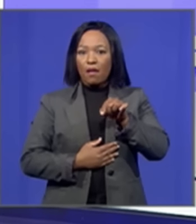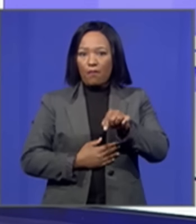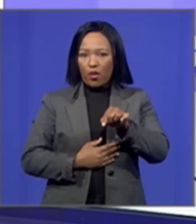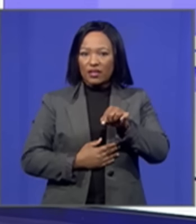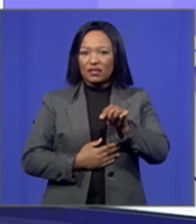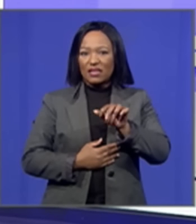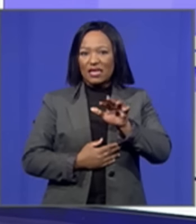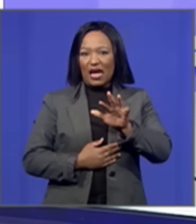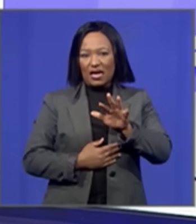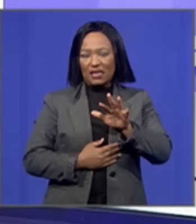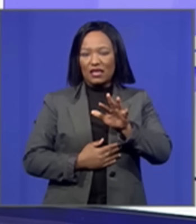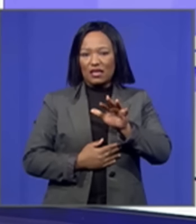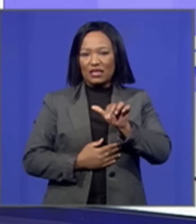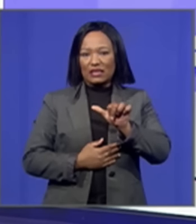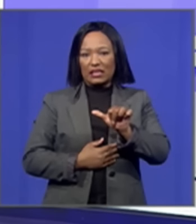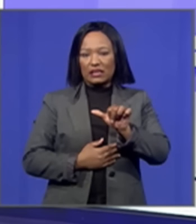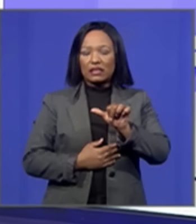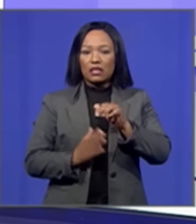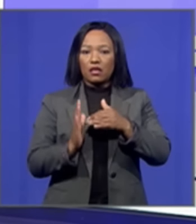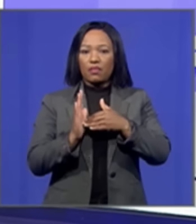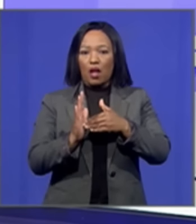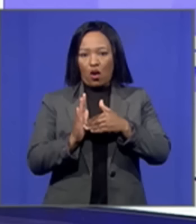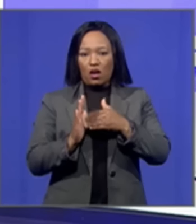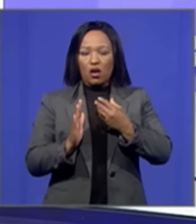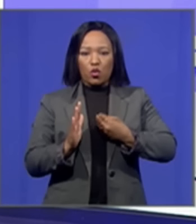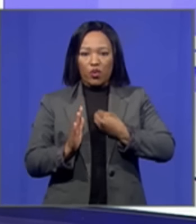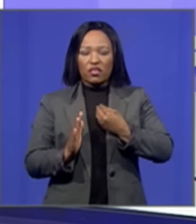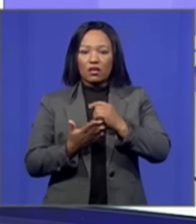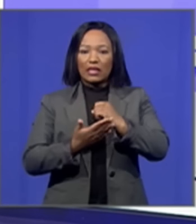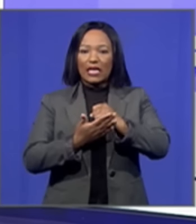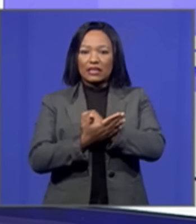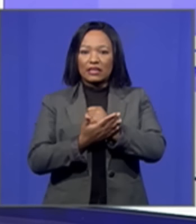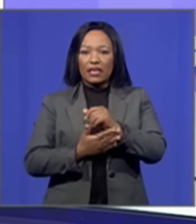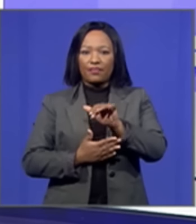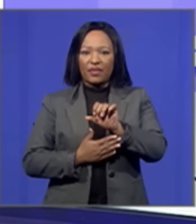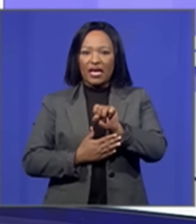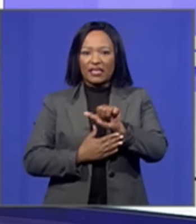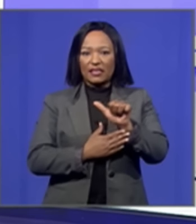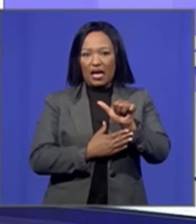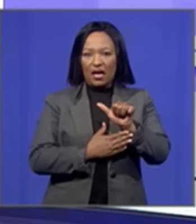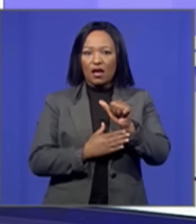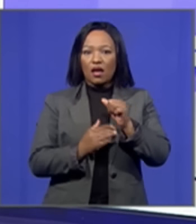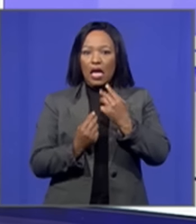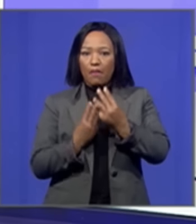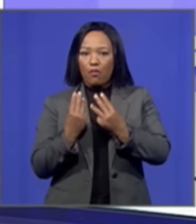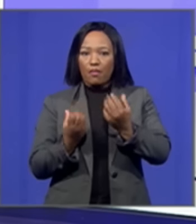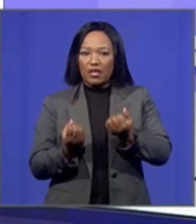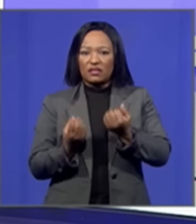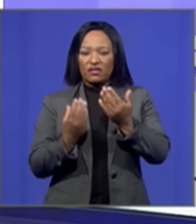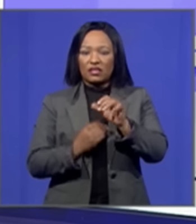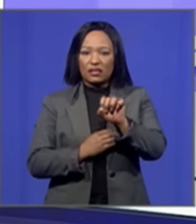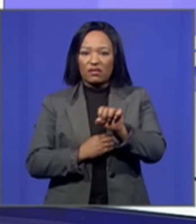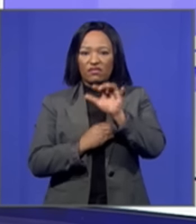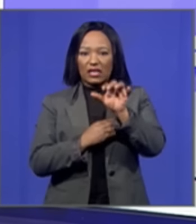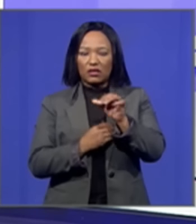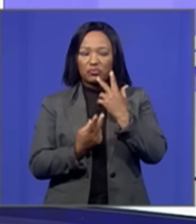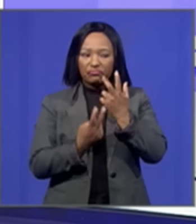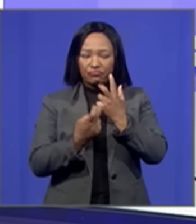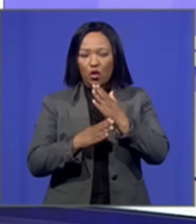5.36 ba ikwadisitse le lenaneo la setheo sa Employment Services of South Africa kana ESSA ka bokhutshwane go senka